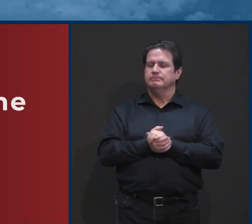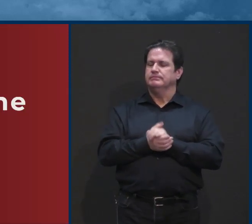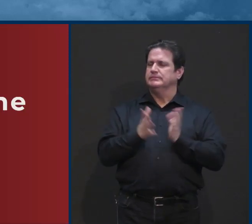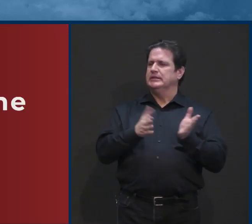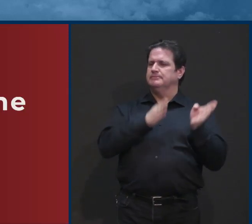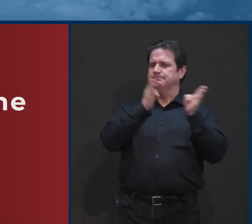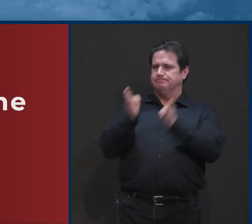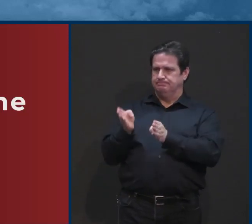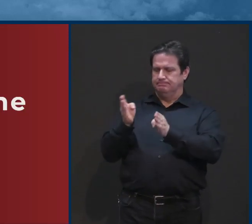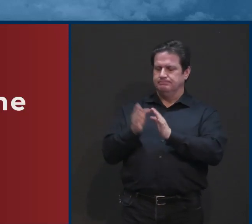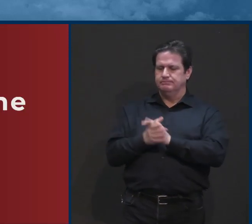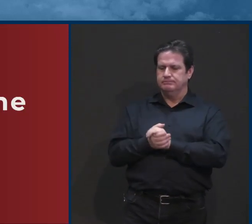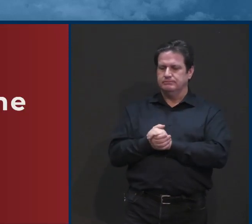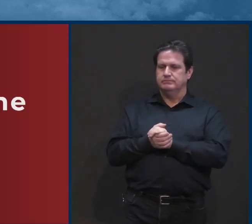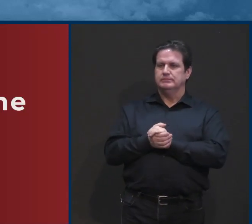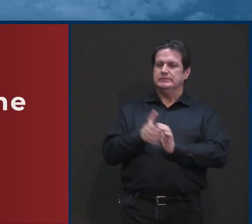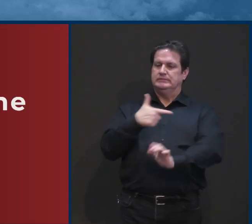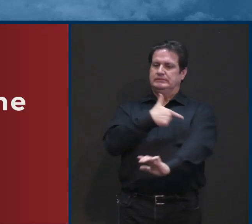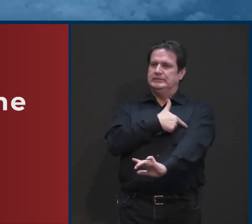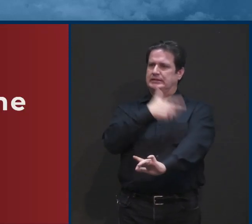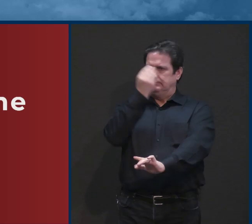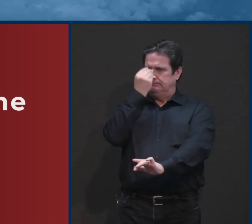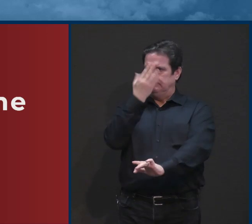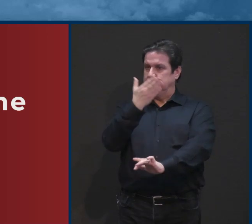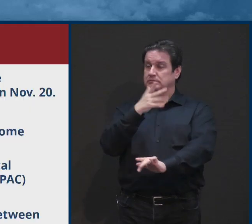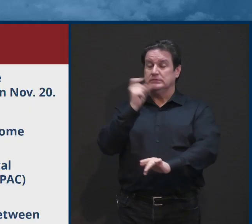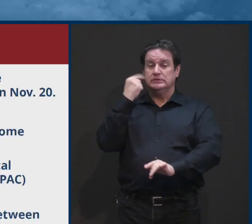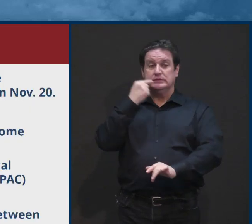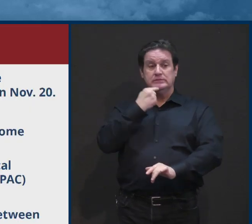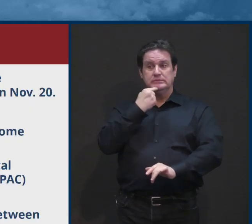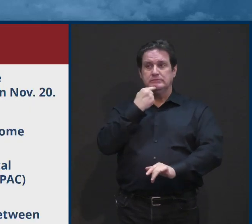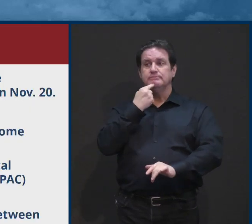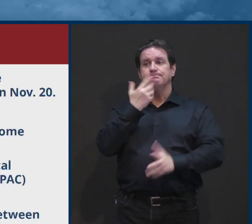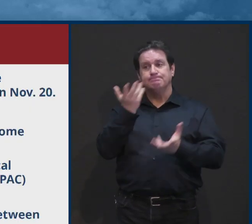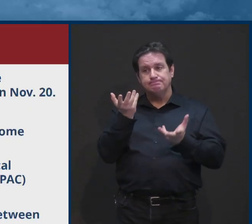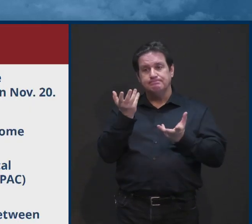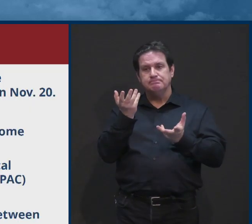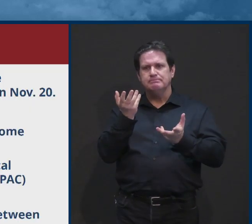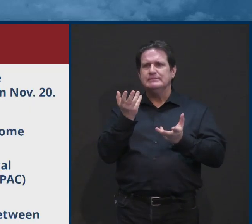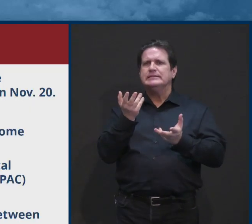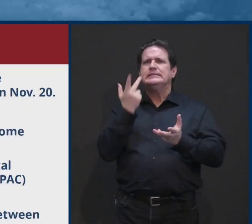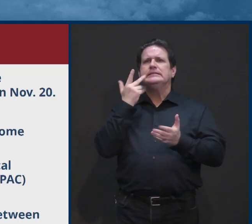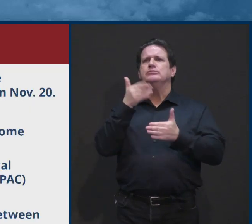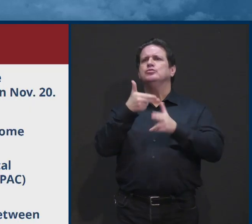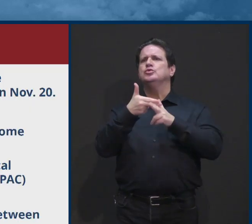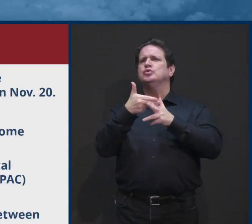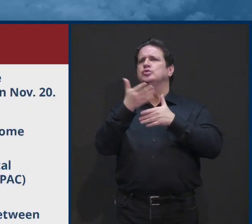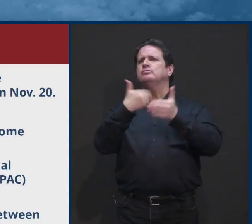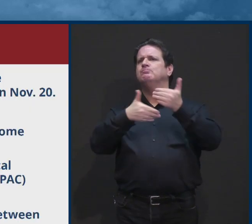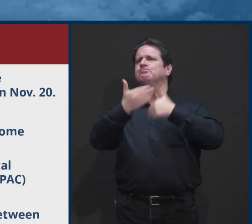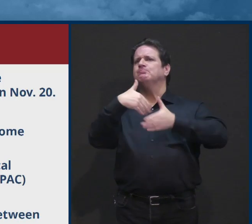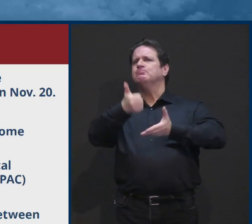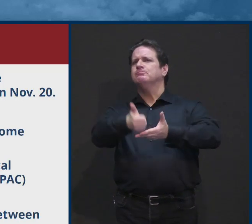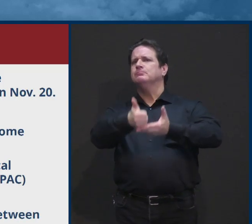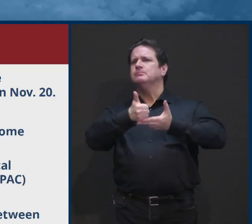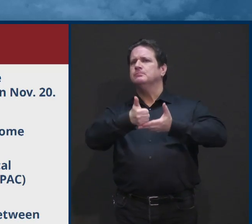shift gears to talk about vaccines. As the governor says, there is a light at the end of the tunnel, and we just need to